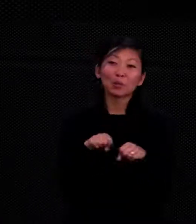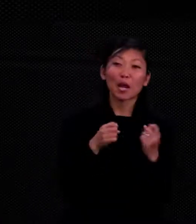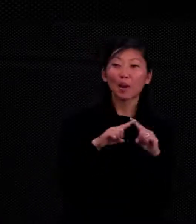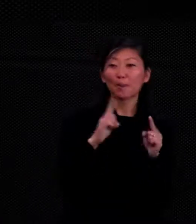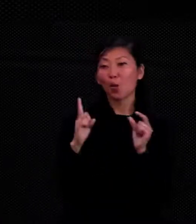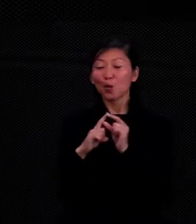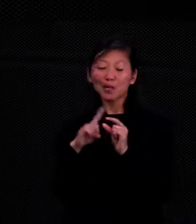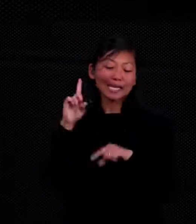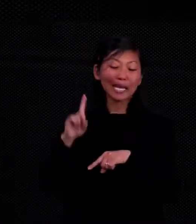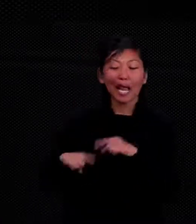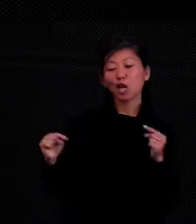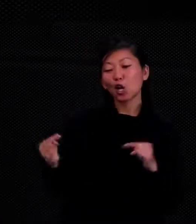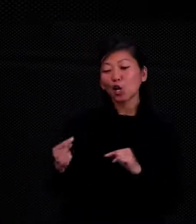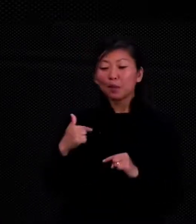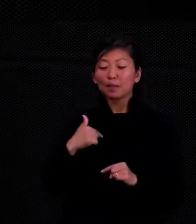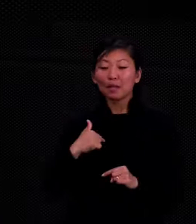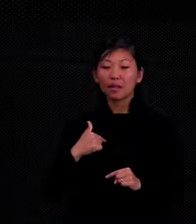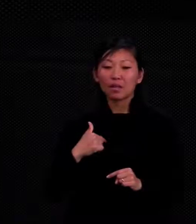perpetuate.